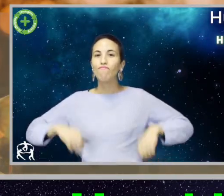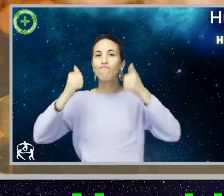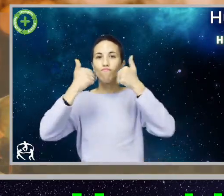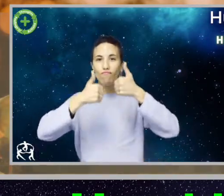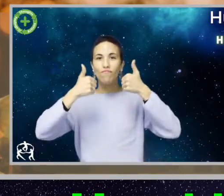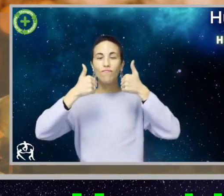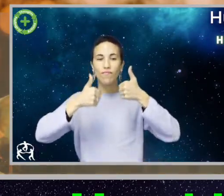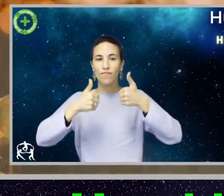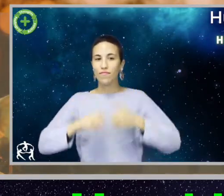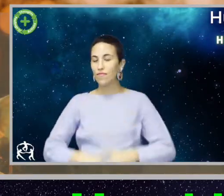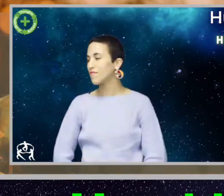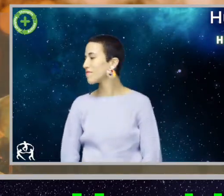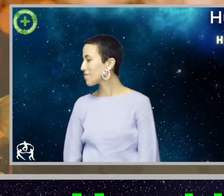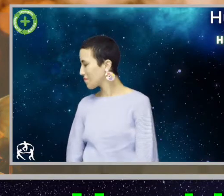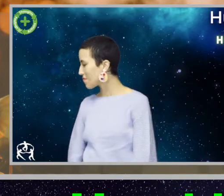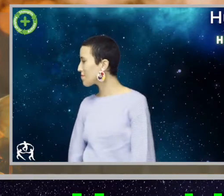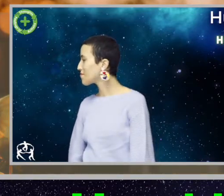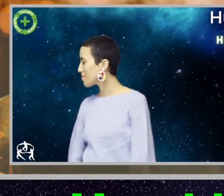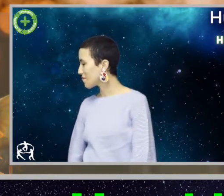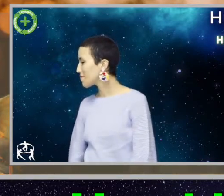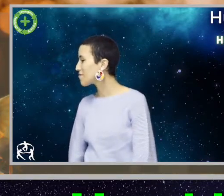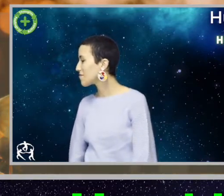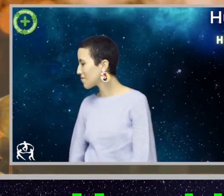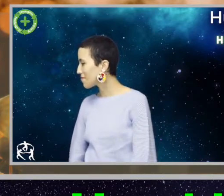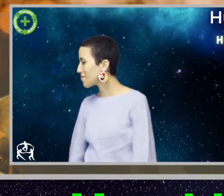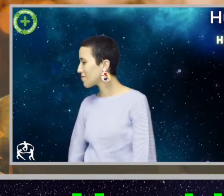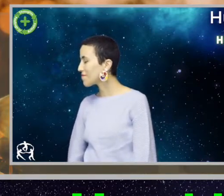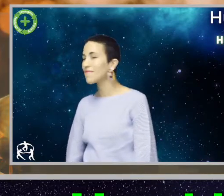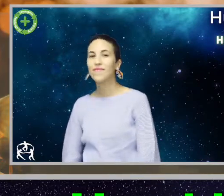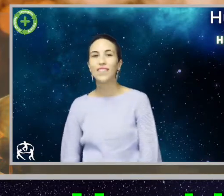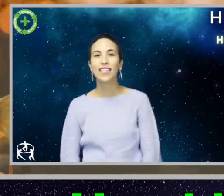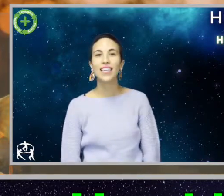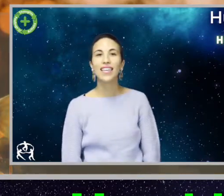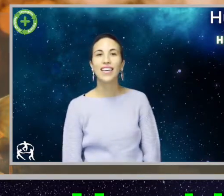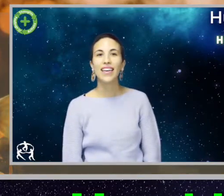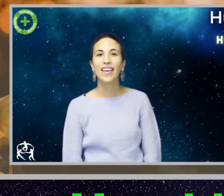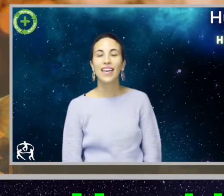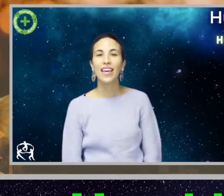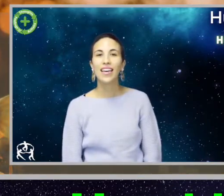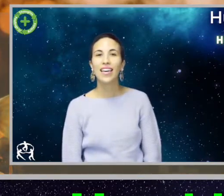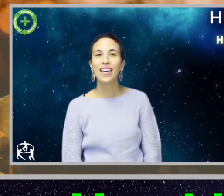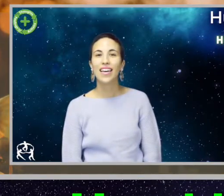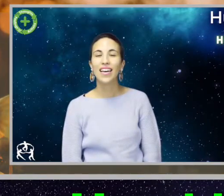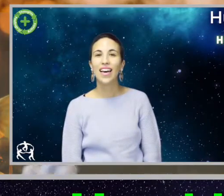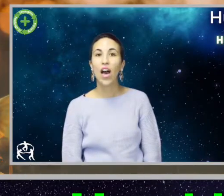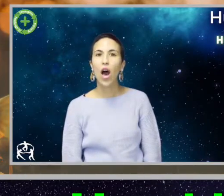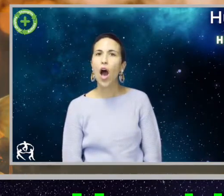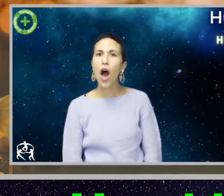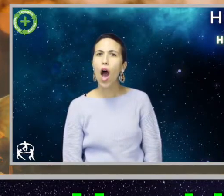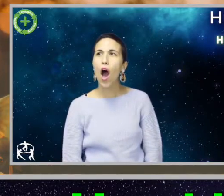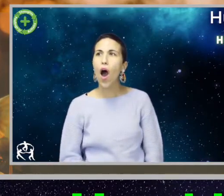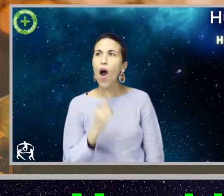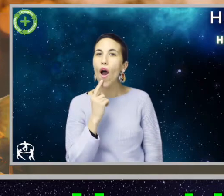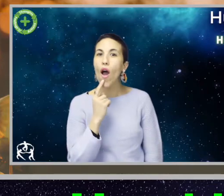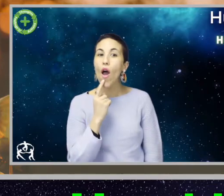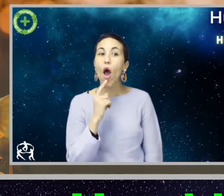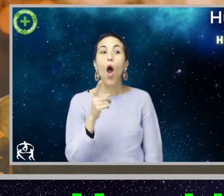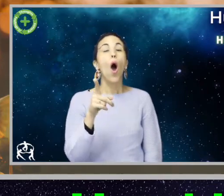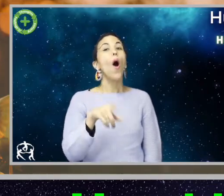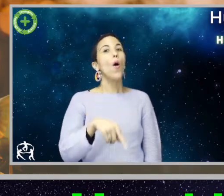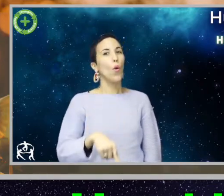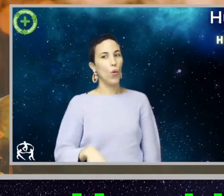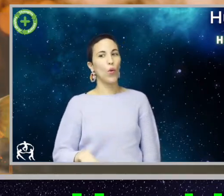We need to be honest, right? Yeah, you're honest. Next is, for M, modest. Oh,